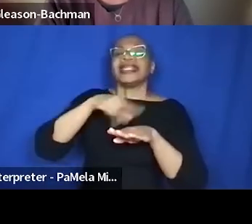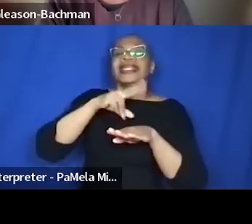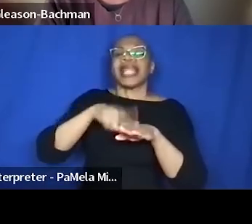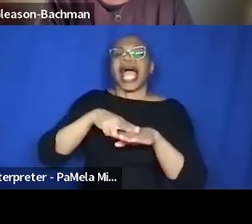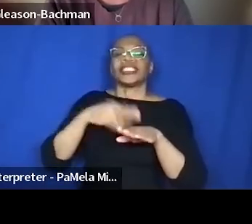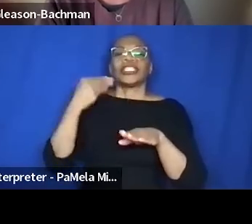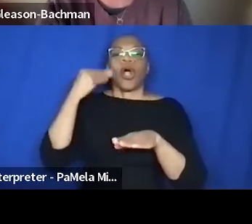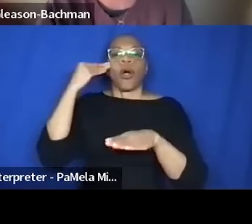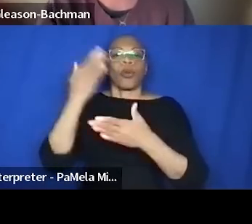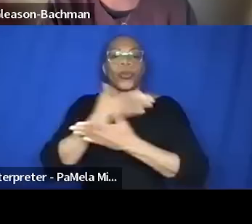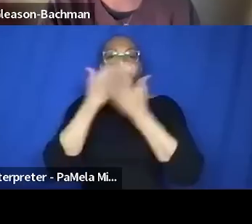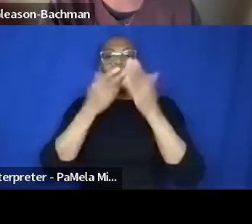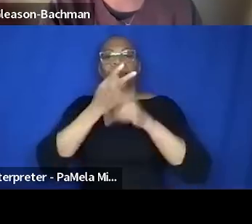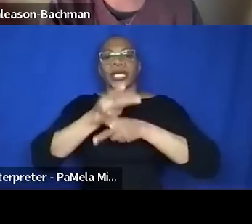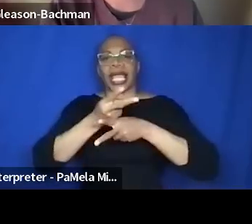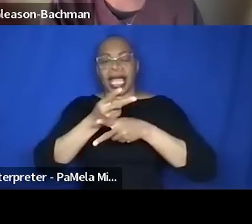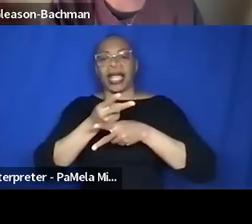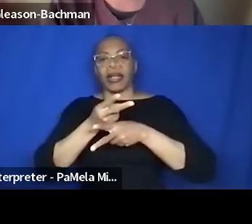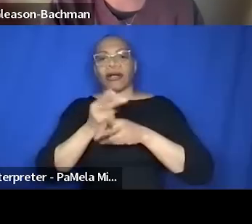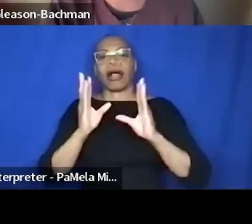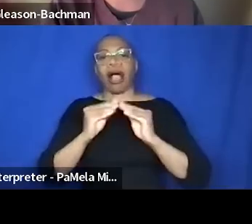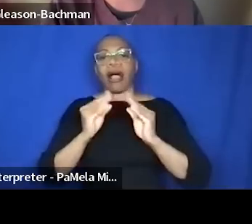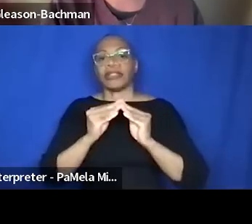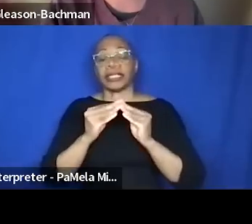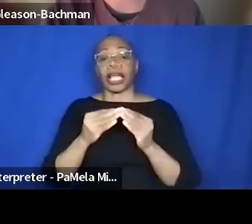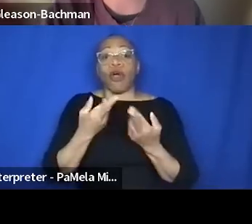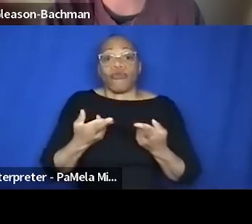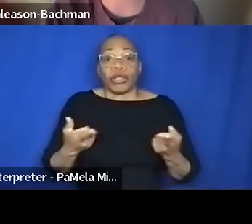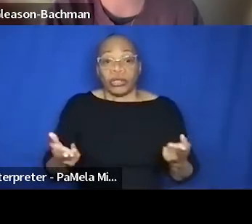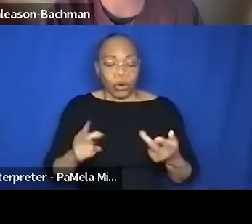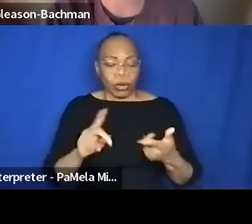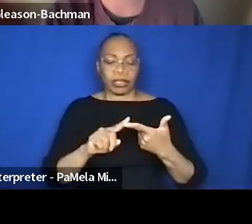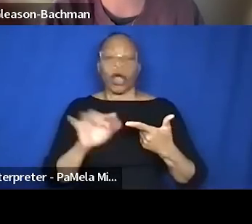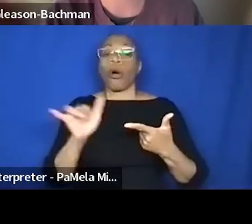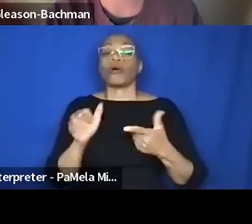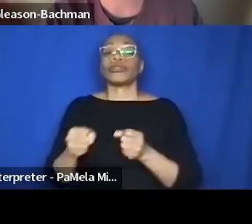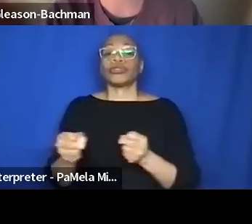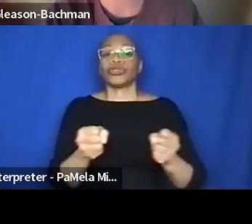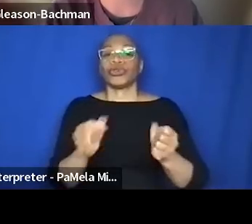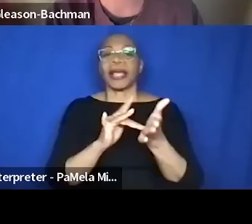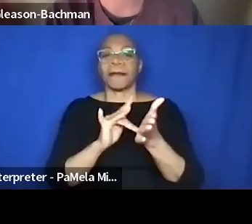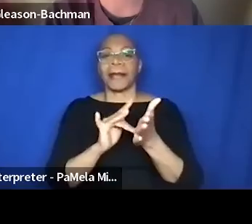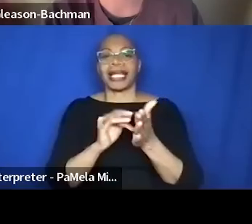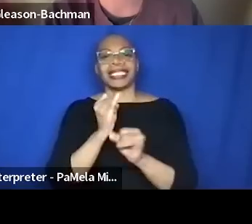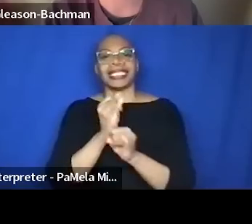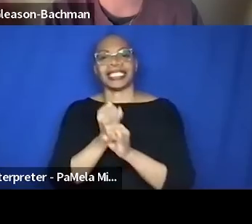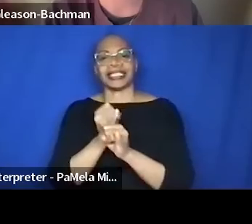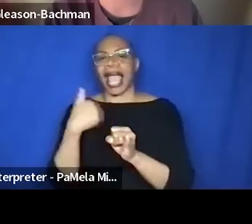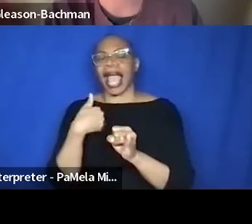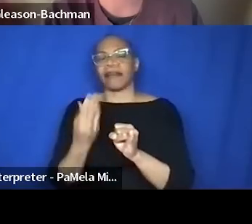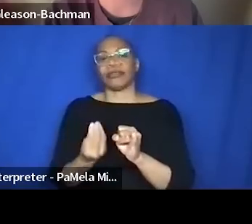Conference, there's a lot of resources there. There's the Street Medicine Institute that also has lots